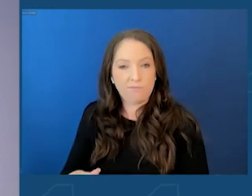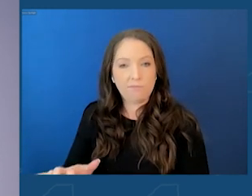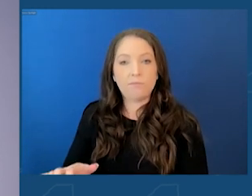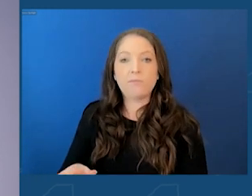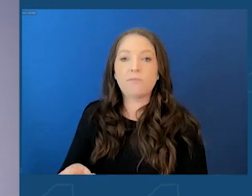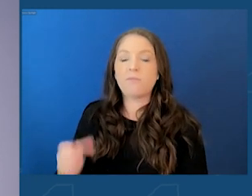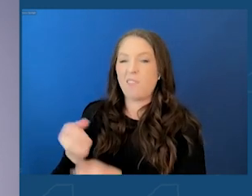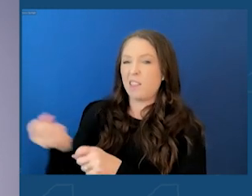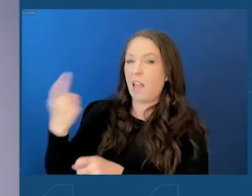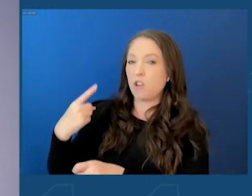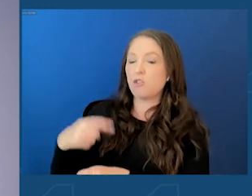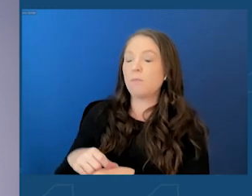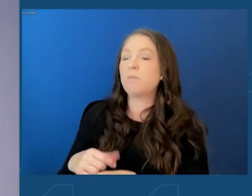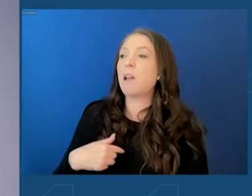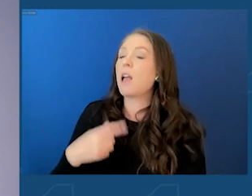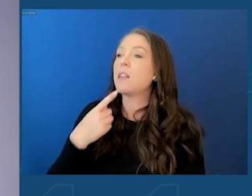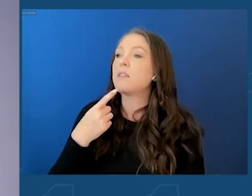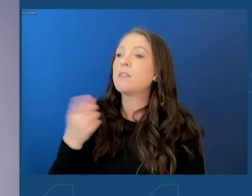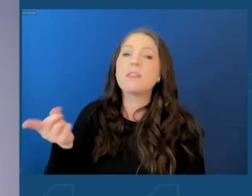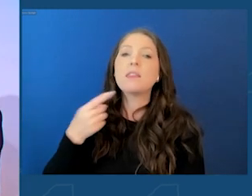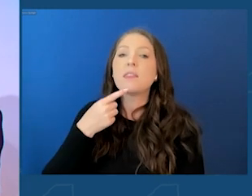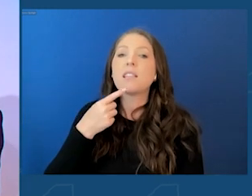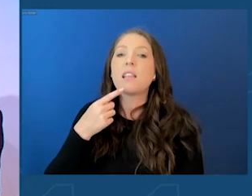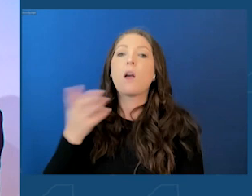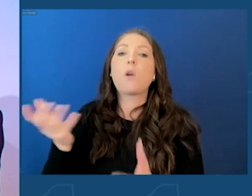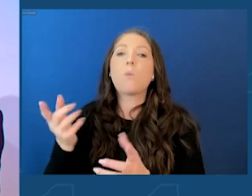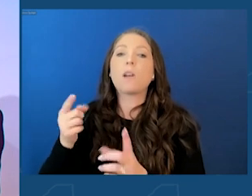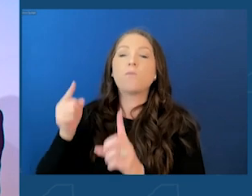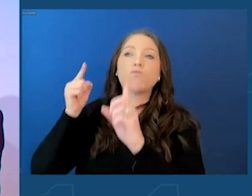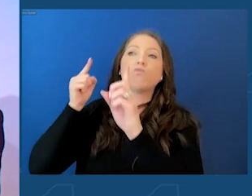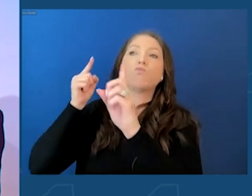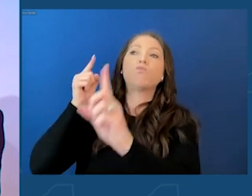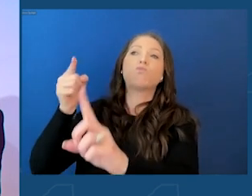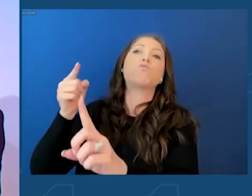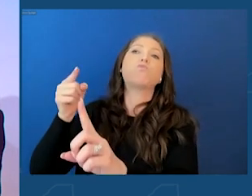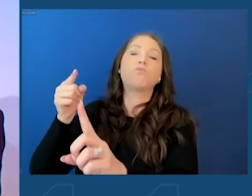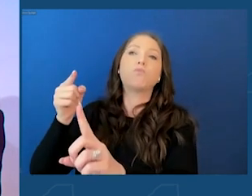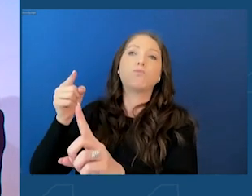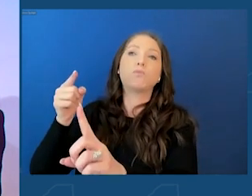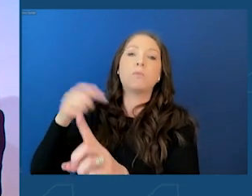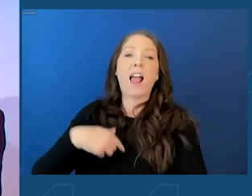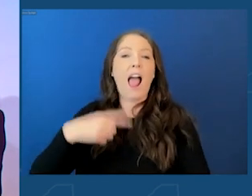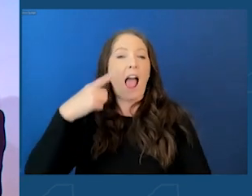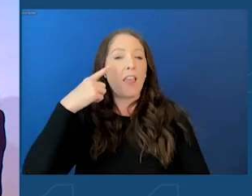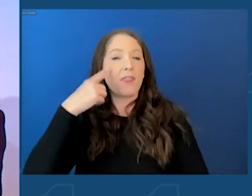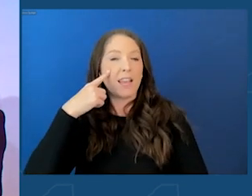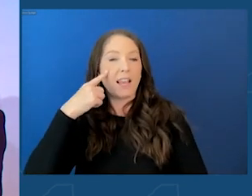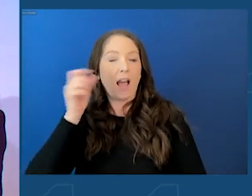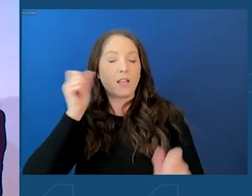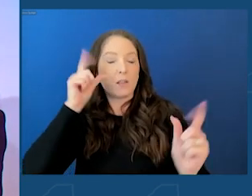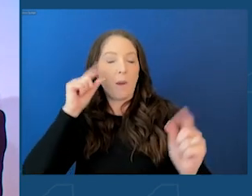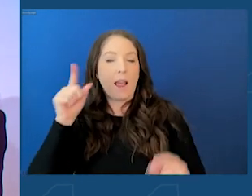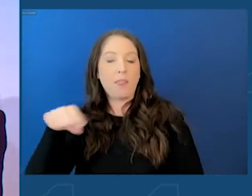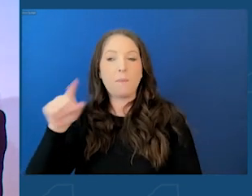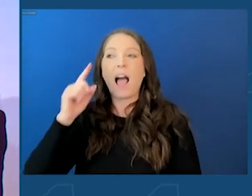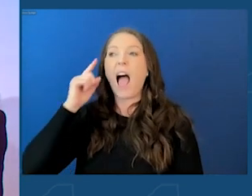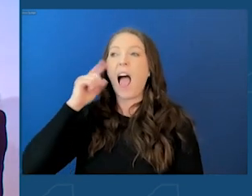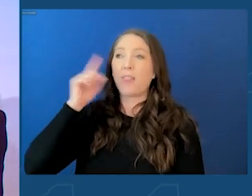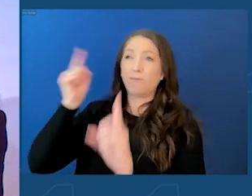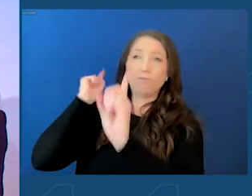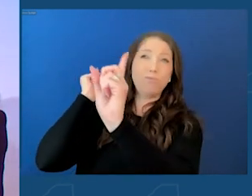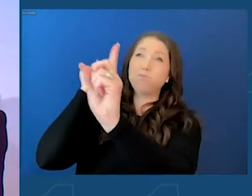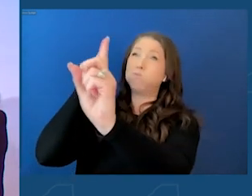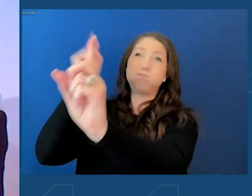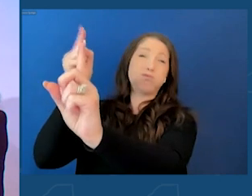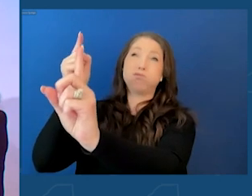the moonshot in the Inflation Reduction Act? And I think I surprised him by saying, I think the moonshot in